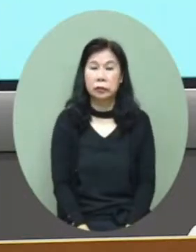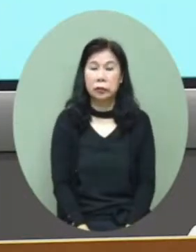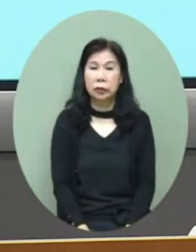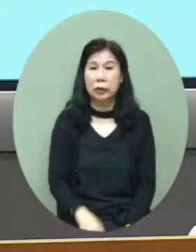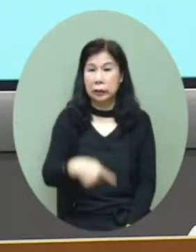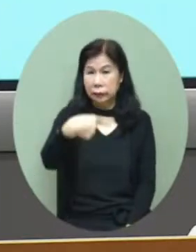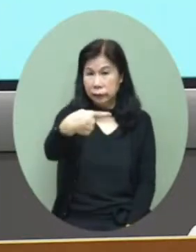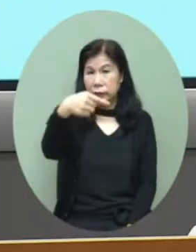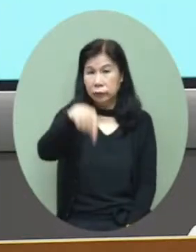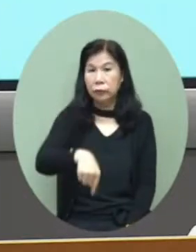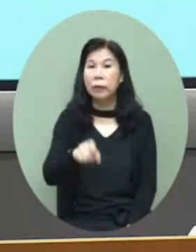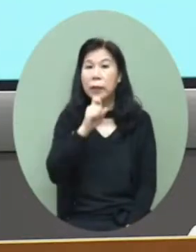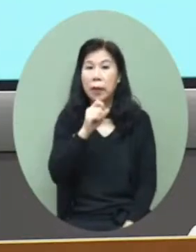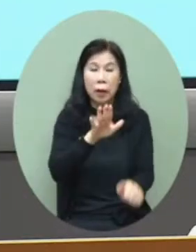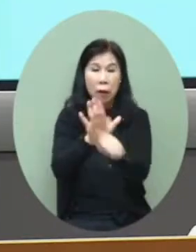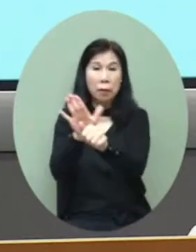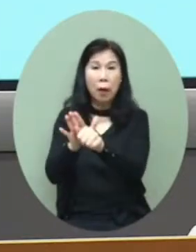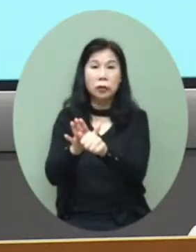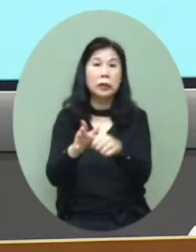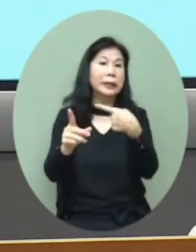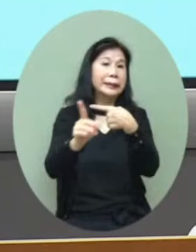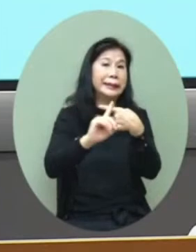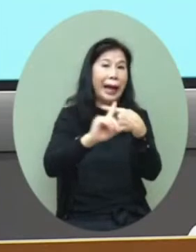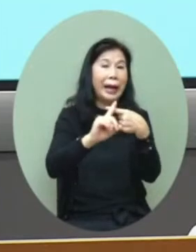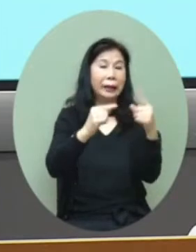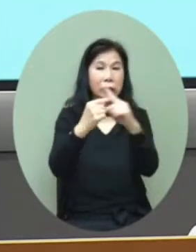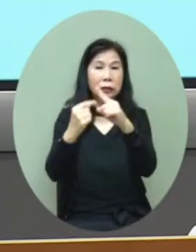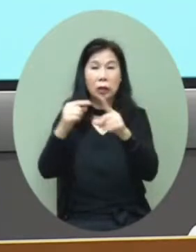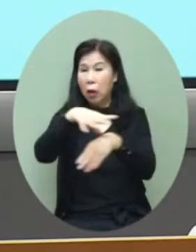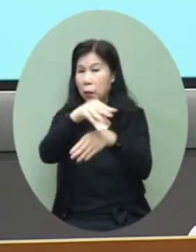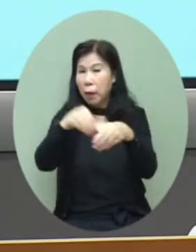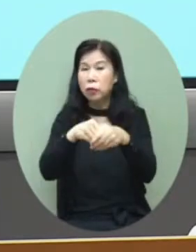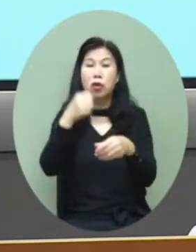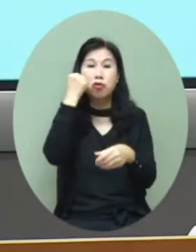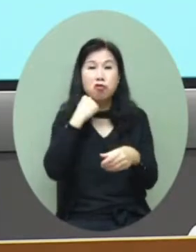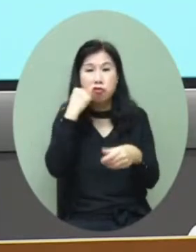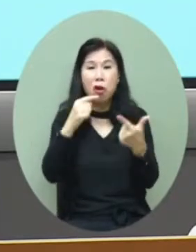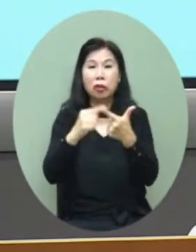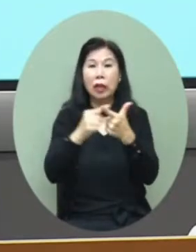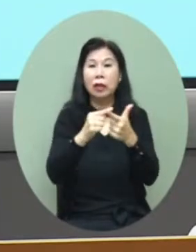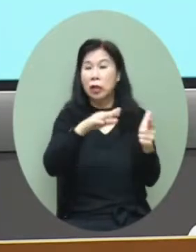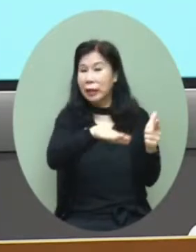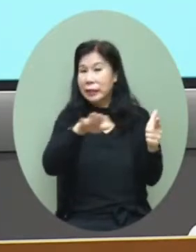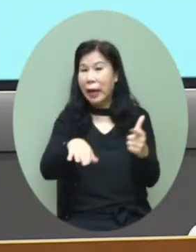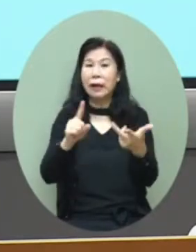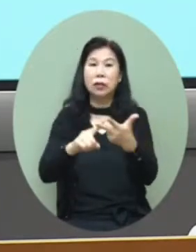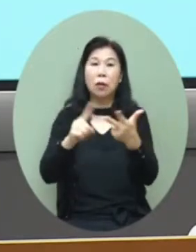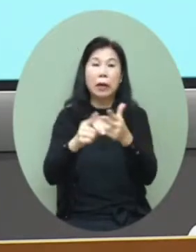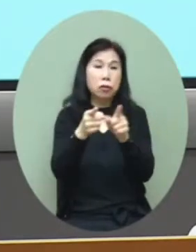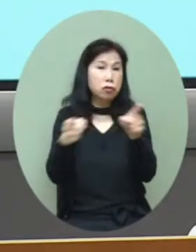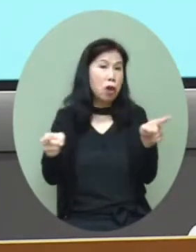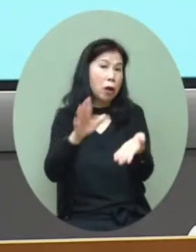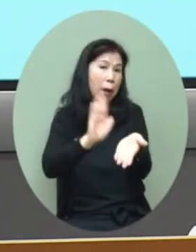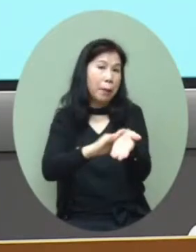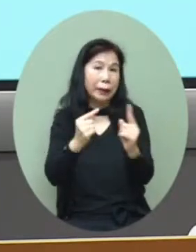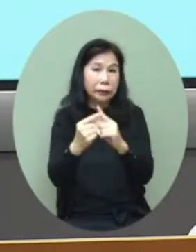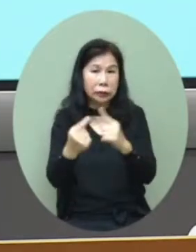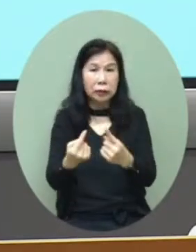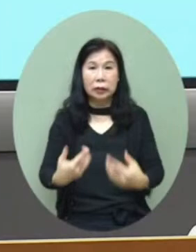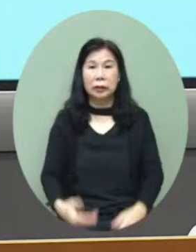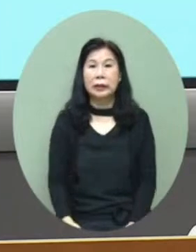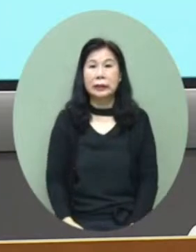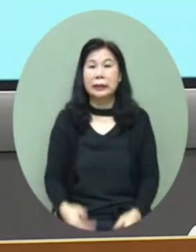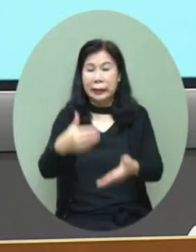to identify different risk groups, and we want to protect vulnerable people, that is, those who are